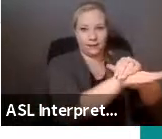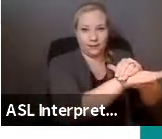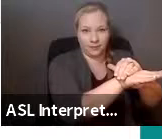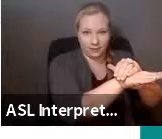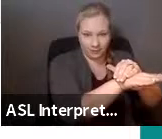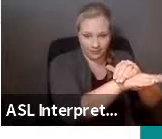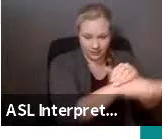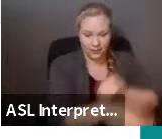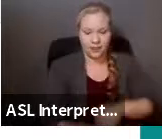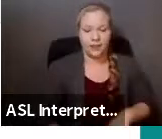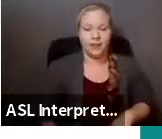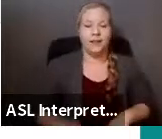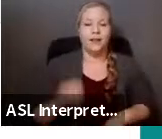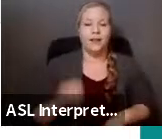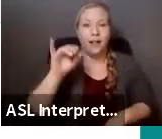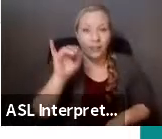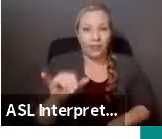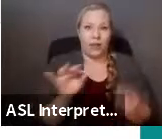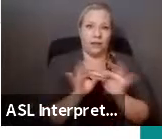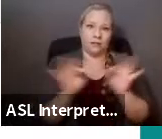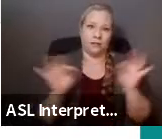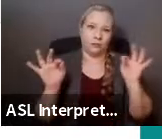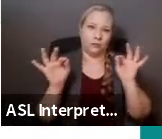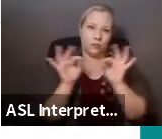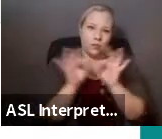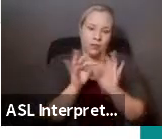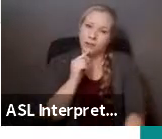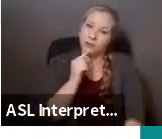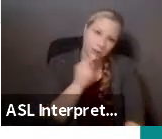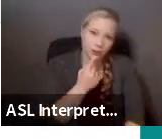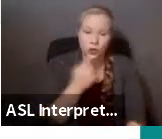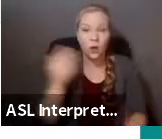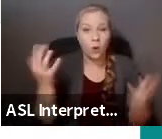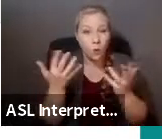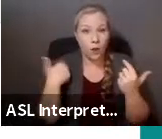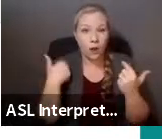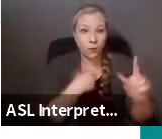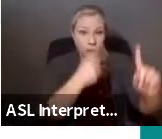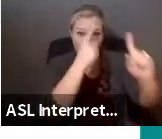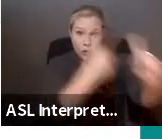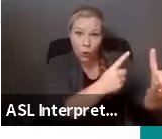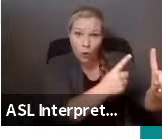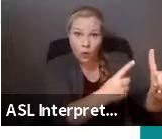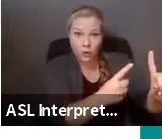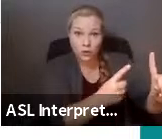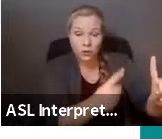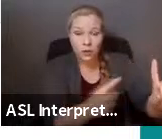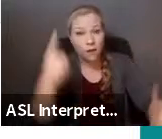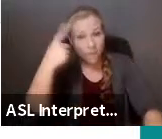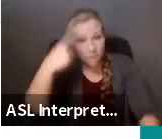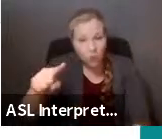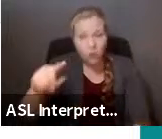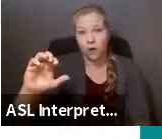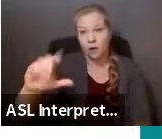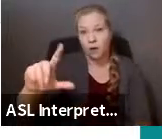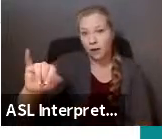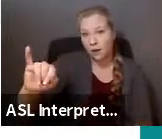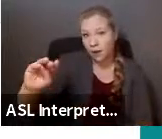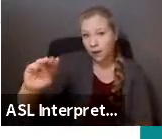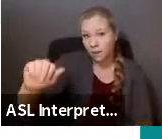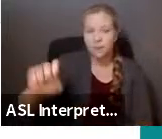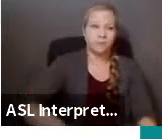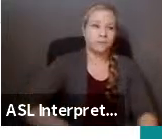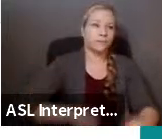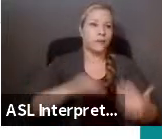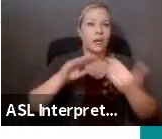the agencies to meet their goals for climate and for transportation, for community building, and for